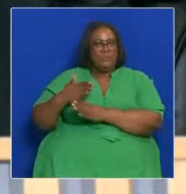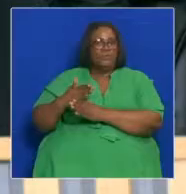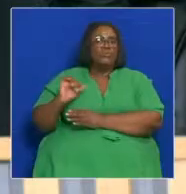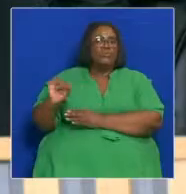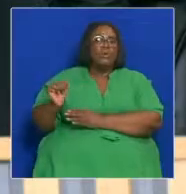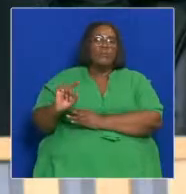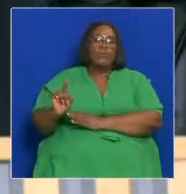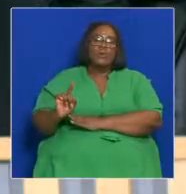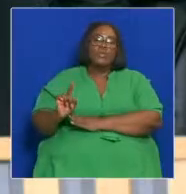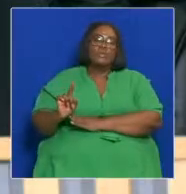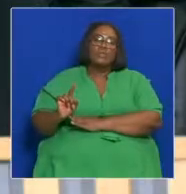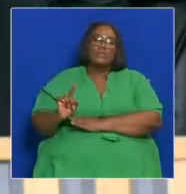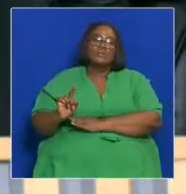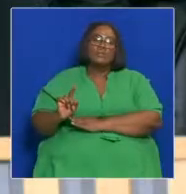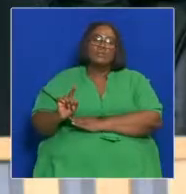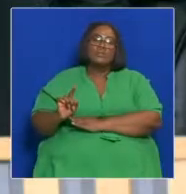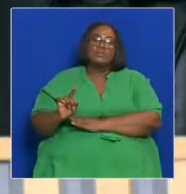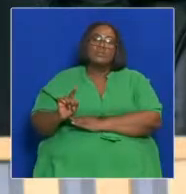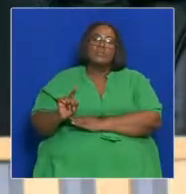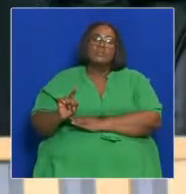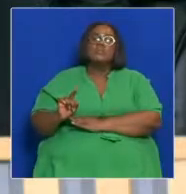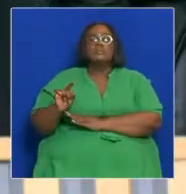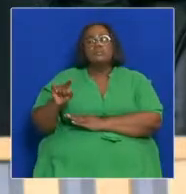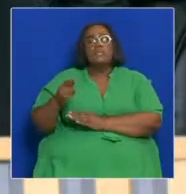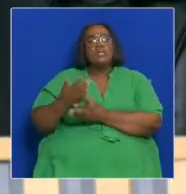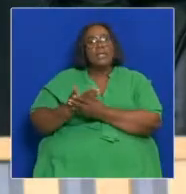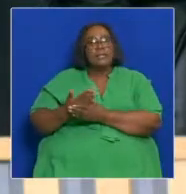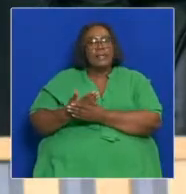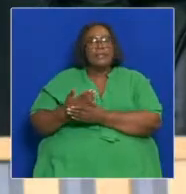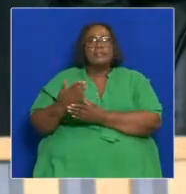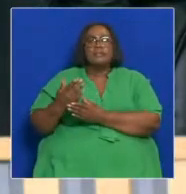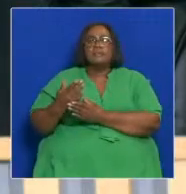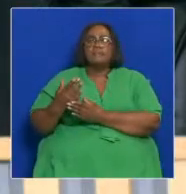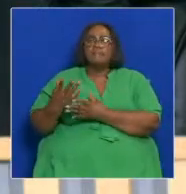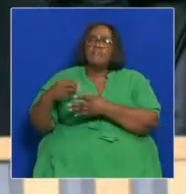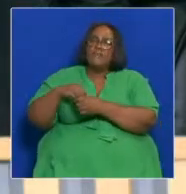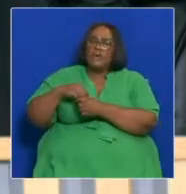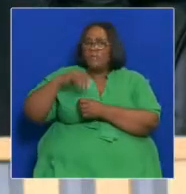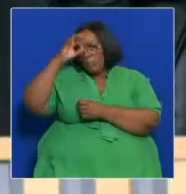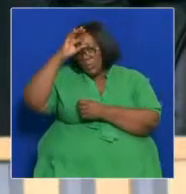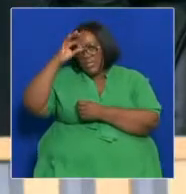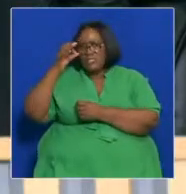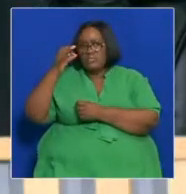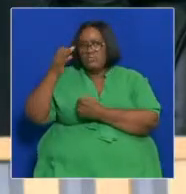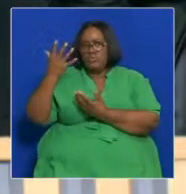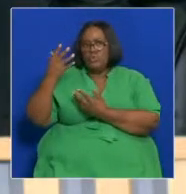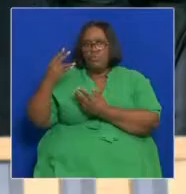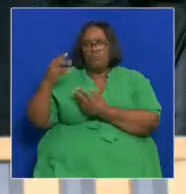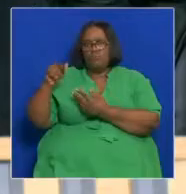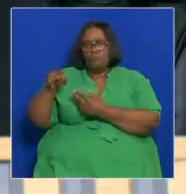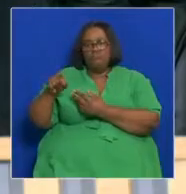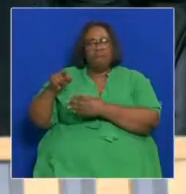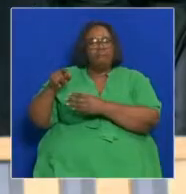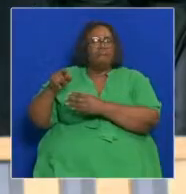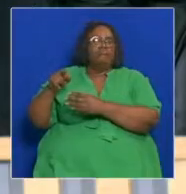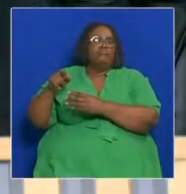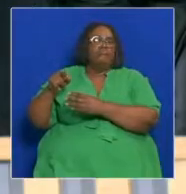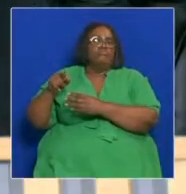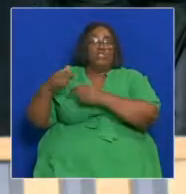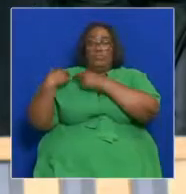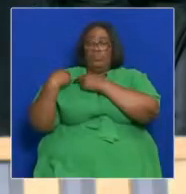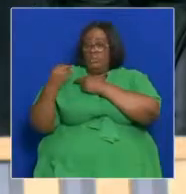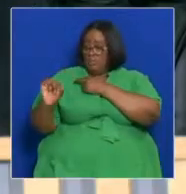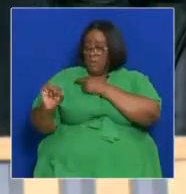that particular issue may well have fallen within their mandate. Is there a principled position within IDEC not to